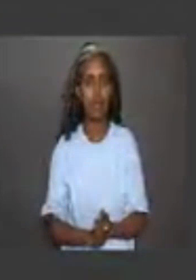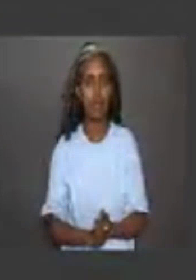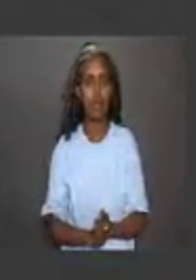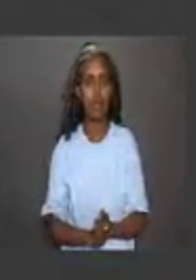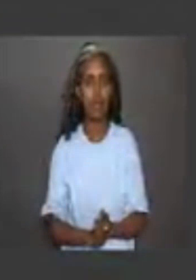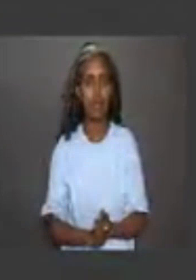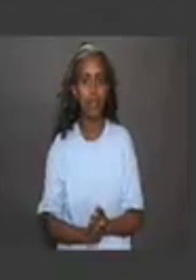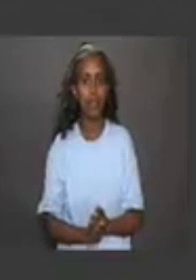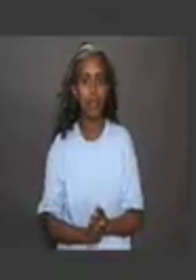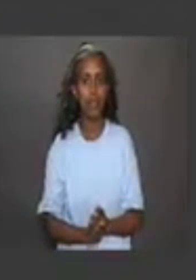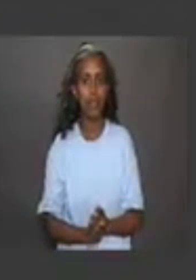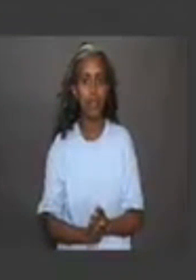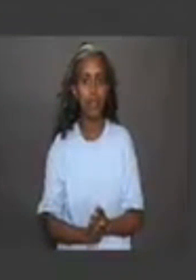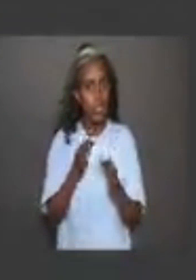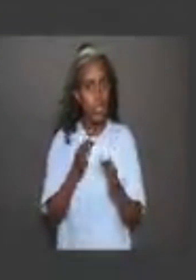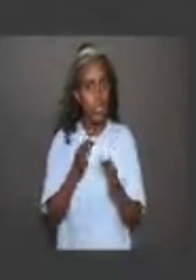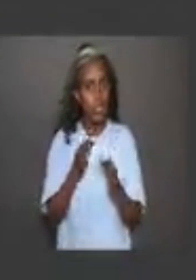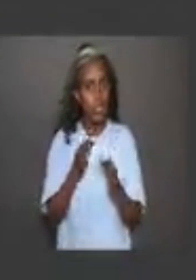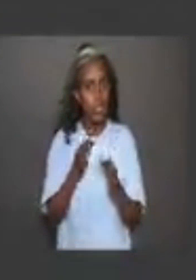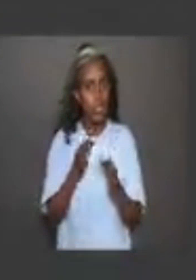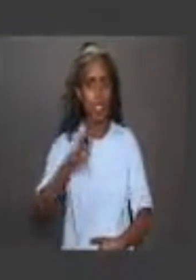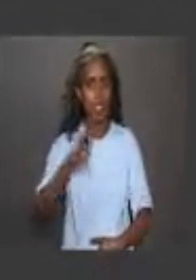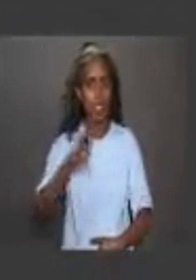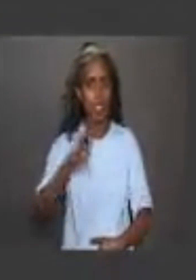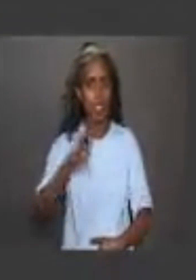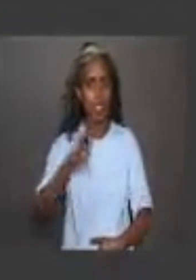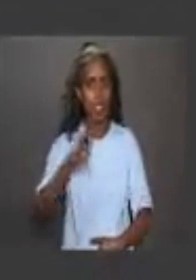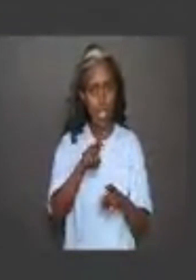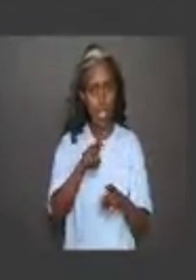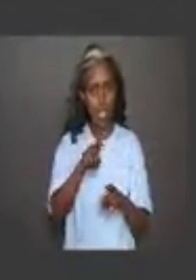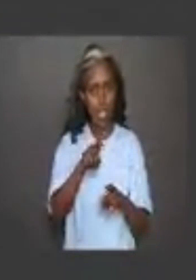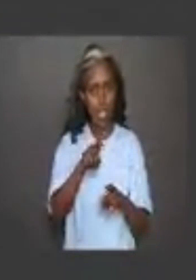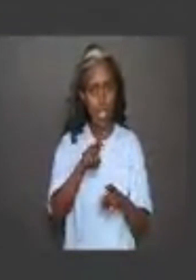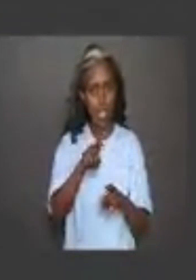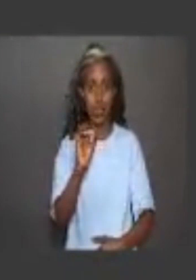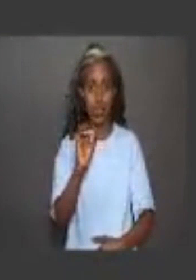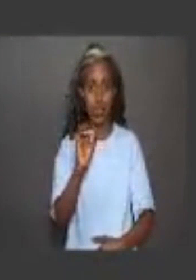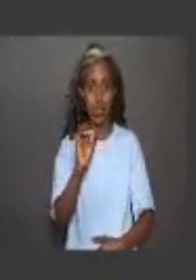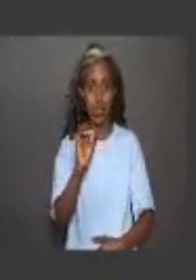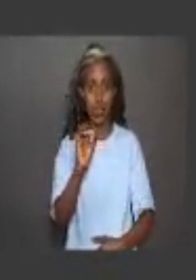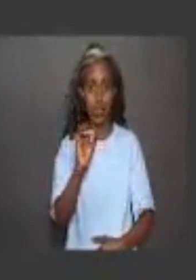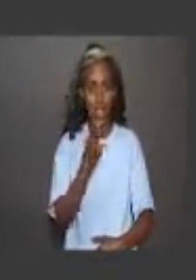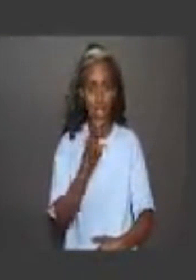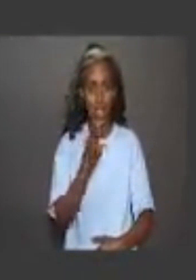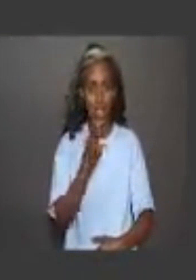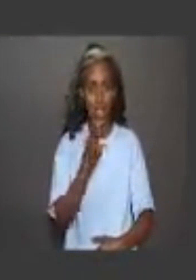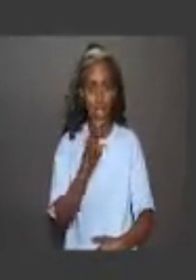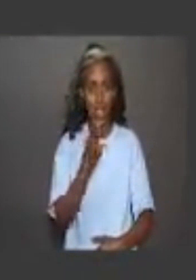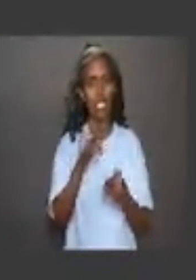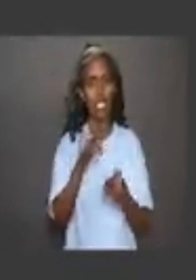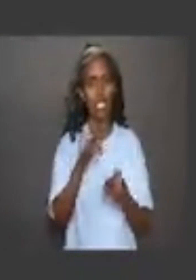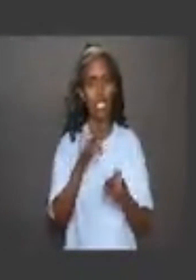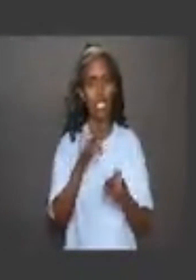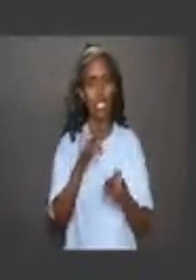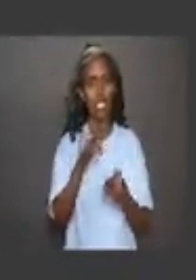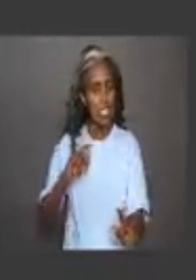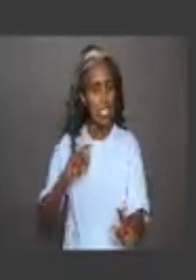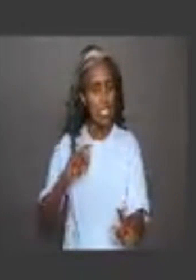If the remainder r of x is 0, f of x divides